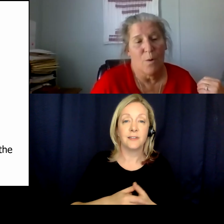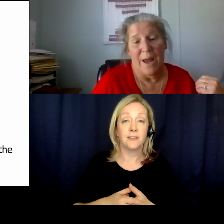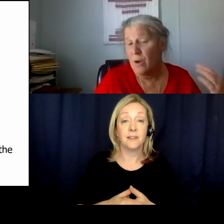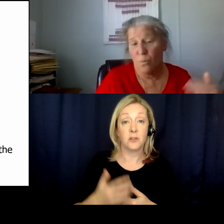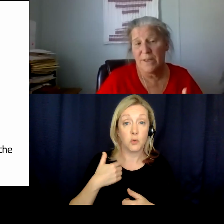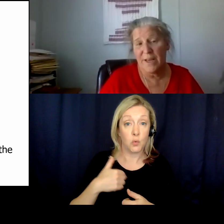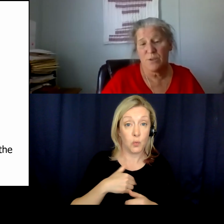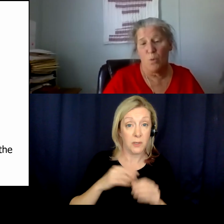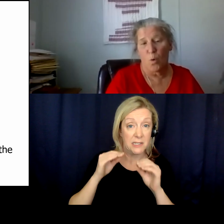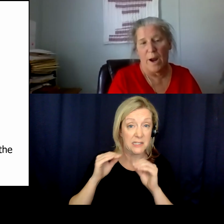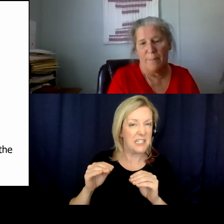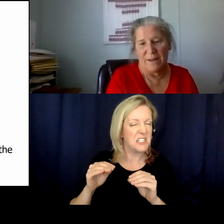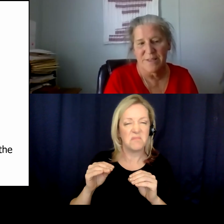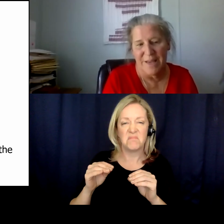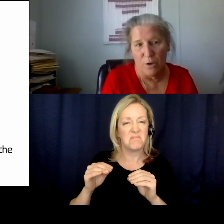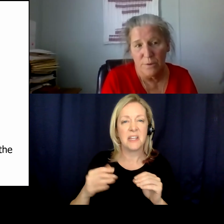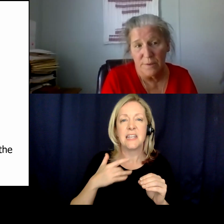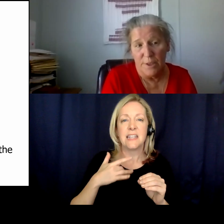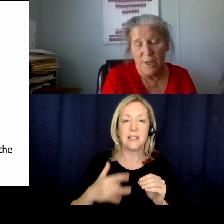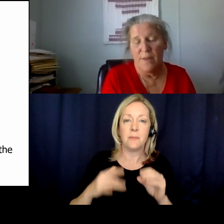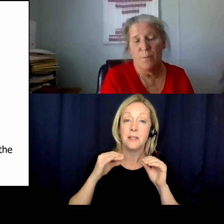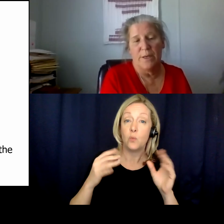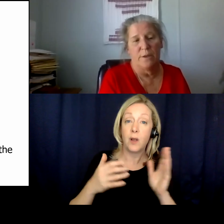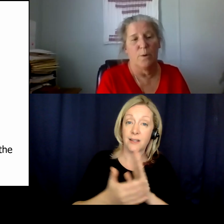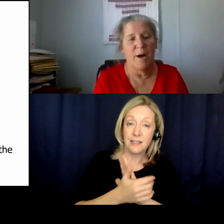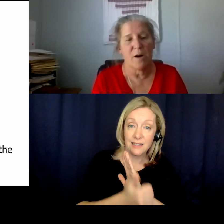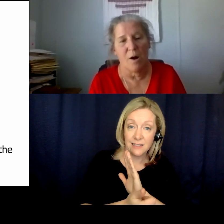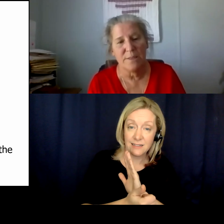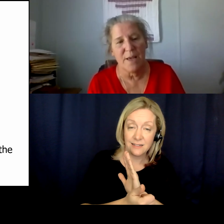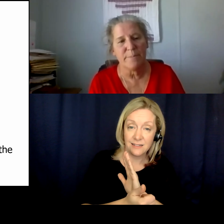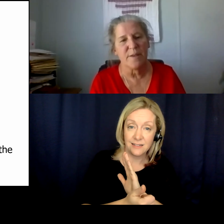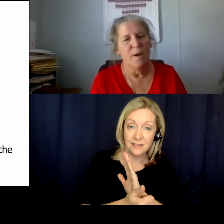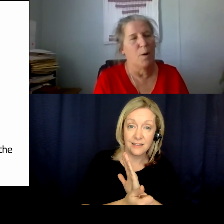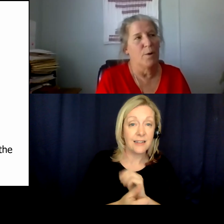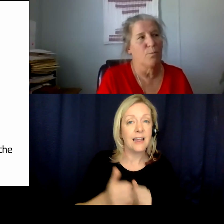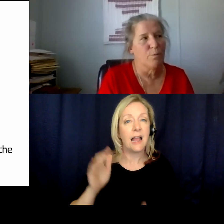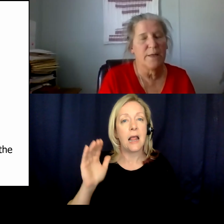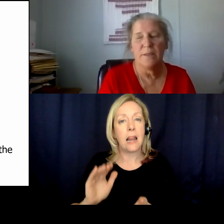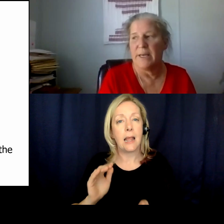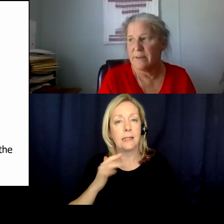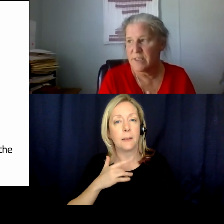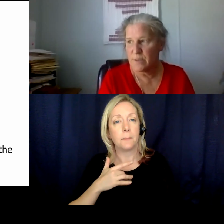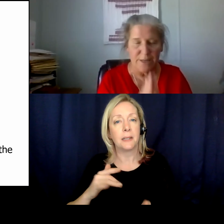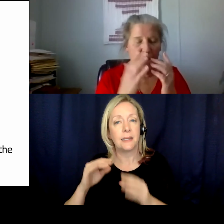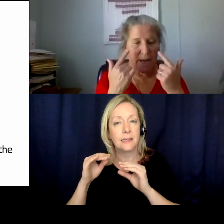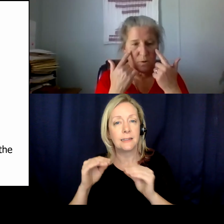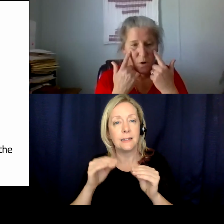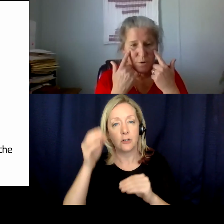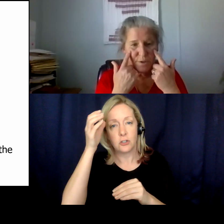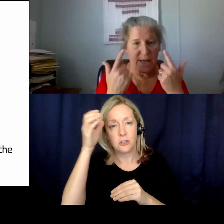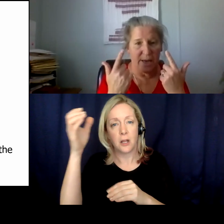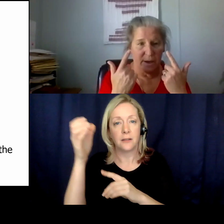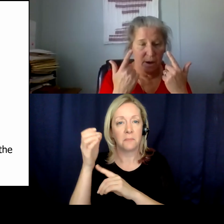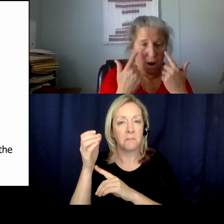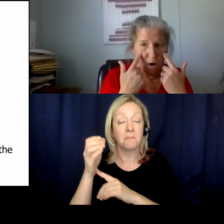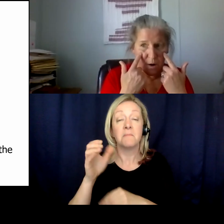teach that way. We teach more about skills than we do about concepts. But we really, and especially our